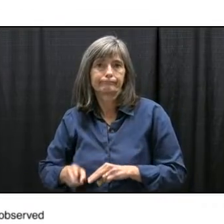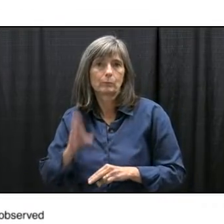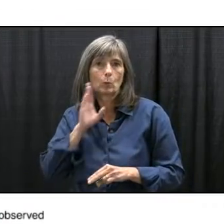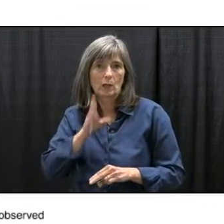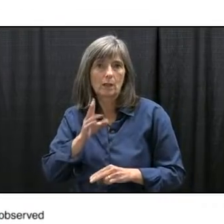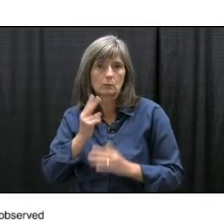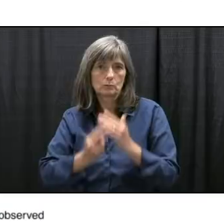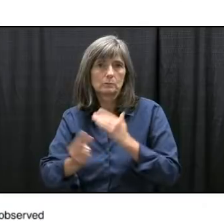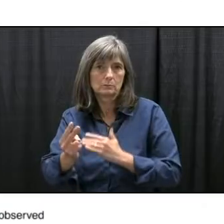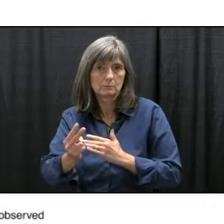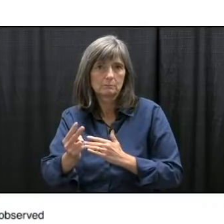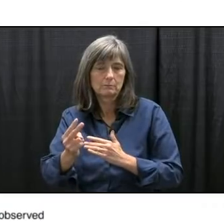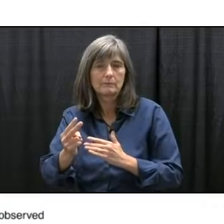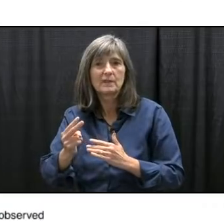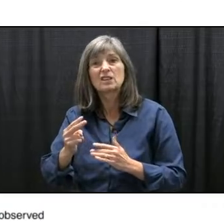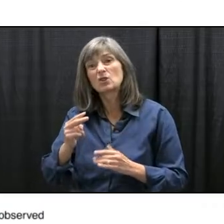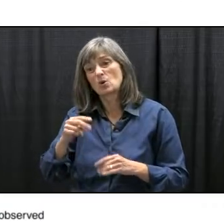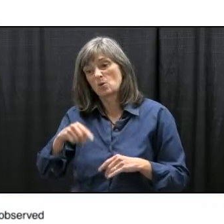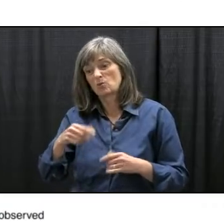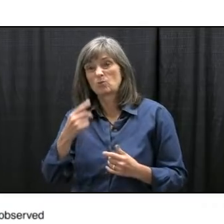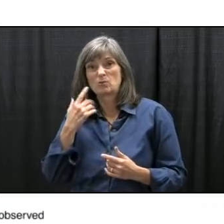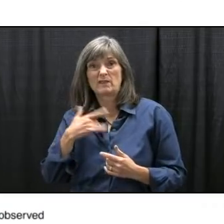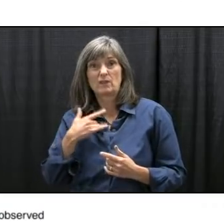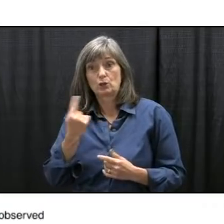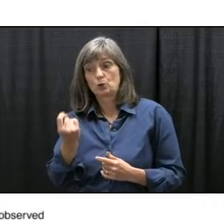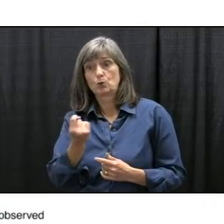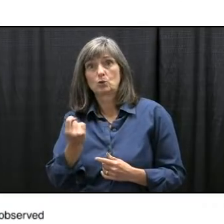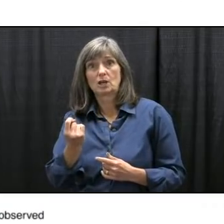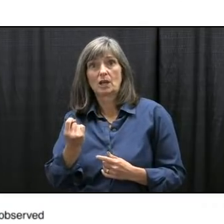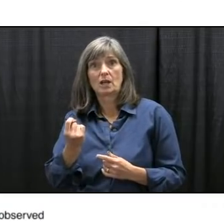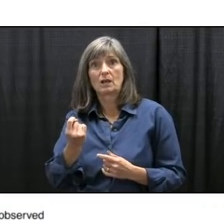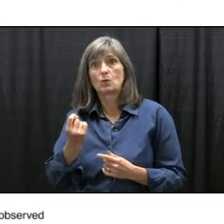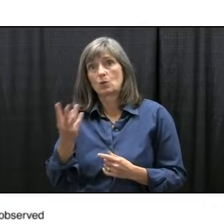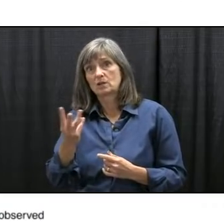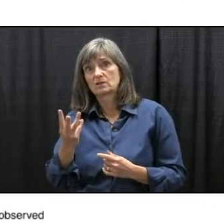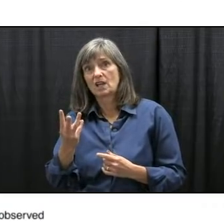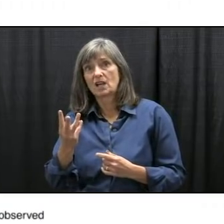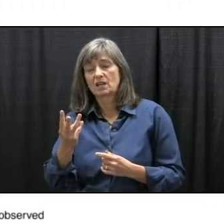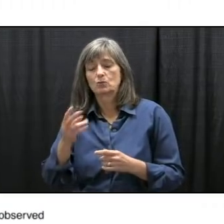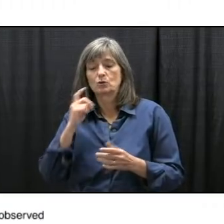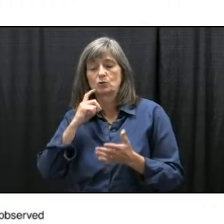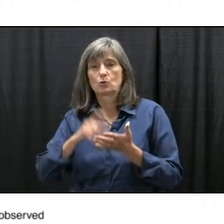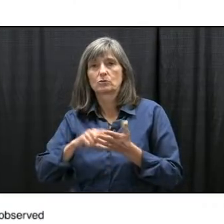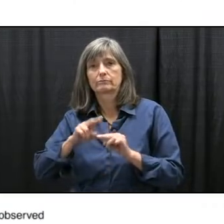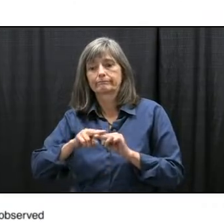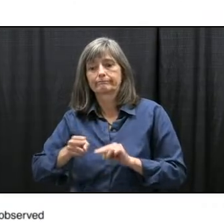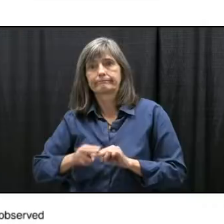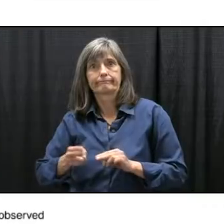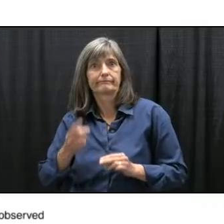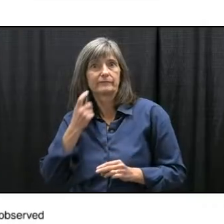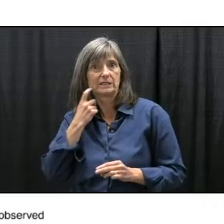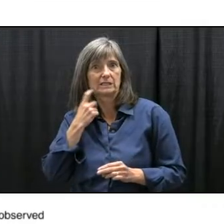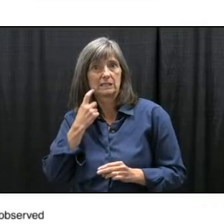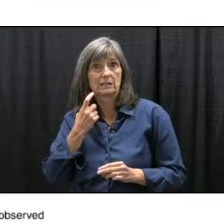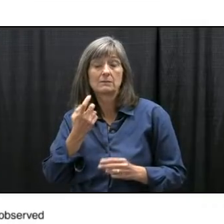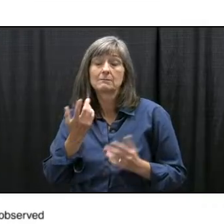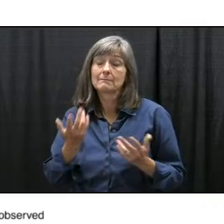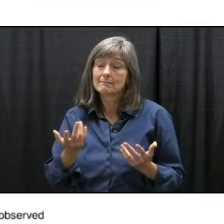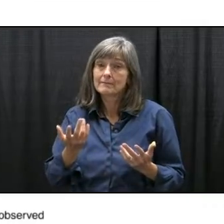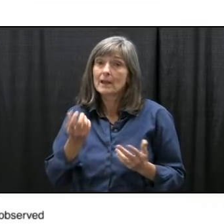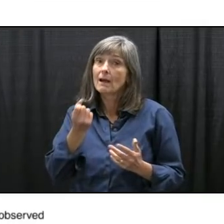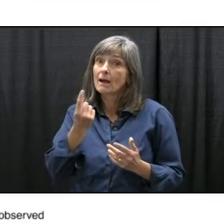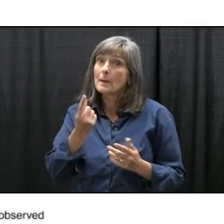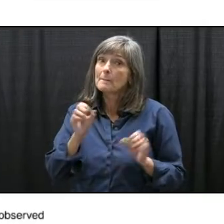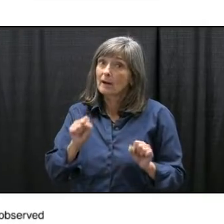is what we've basically seen for Tuesday and Wednesday. This is not to say that there may not be another cluster, in